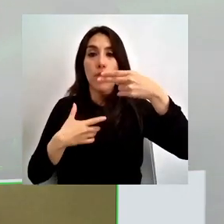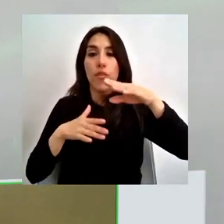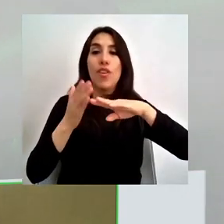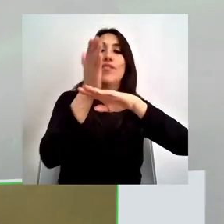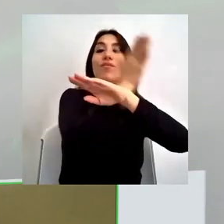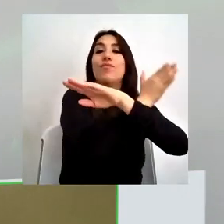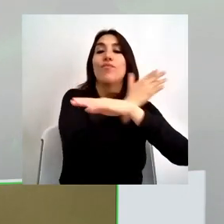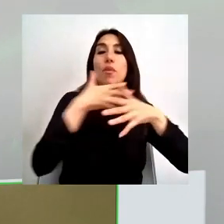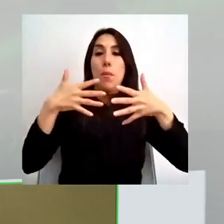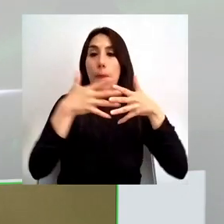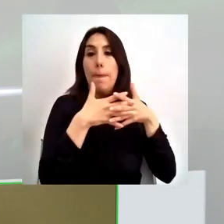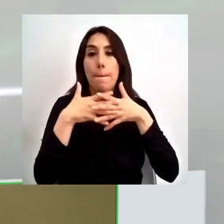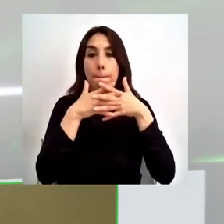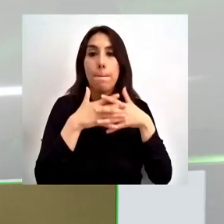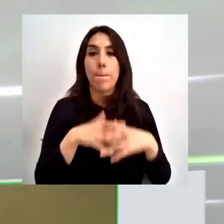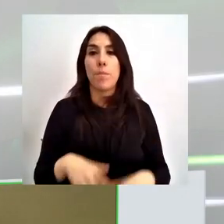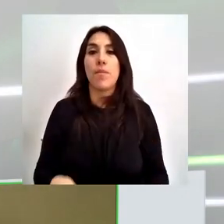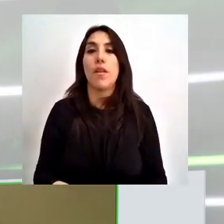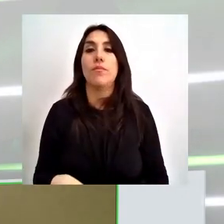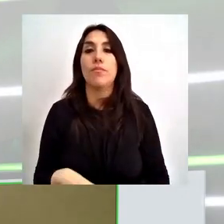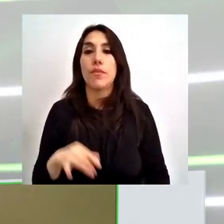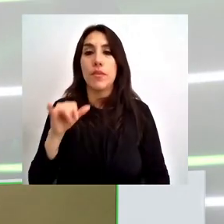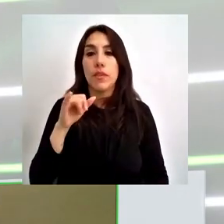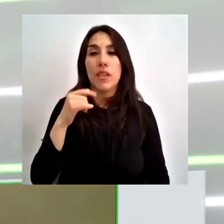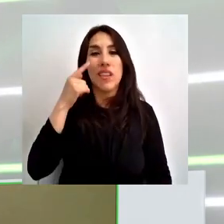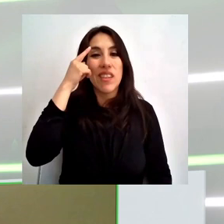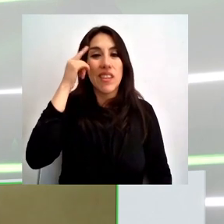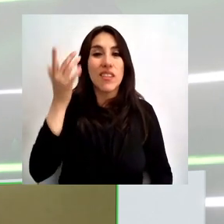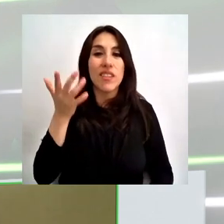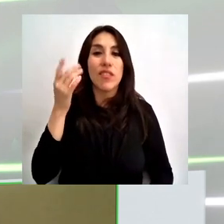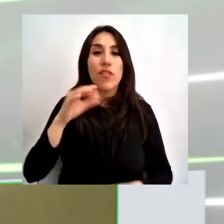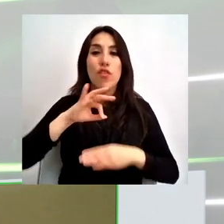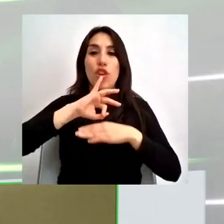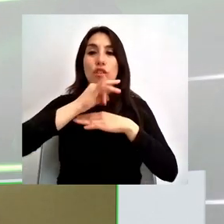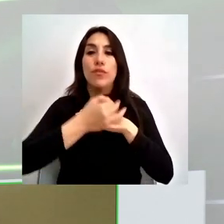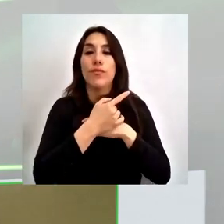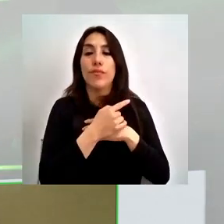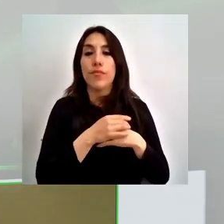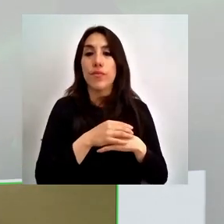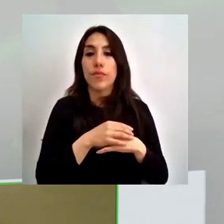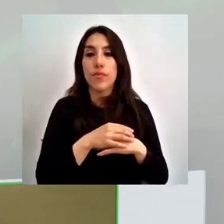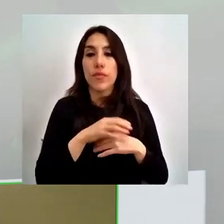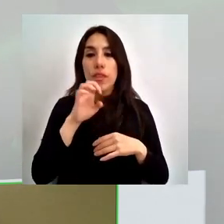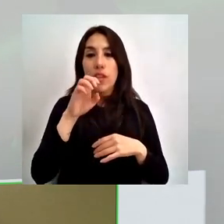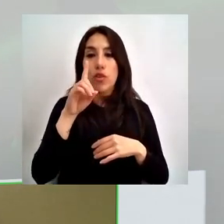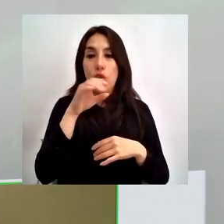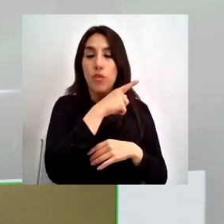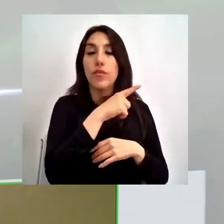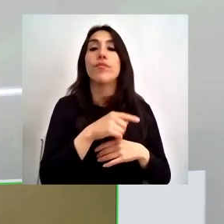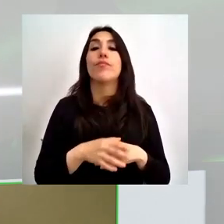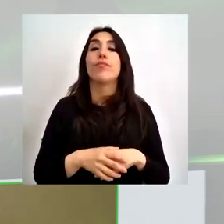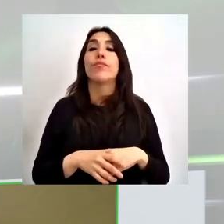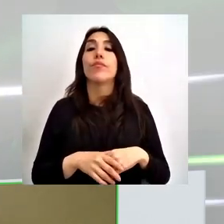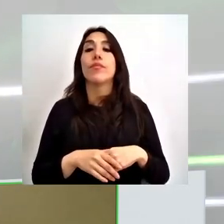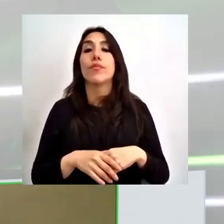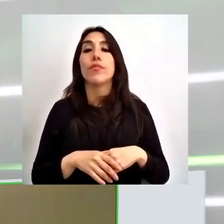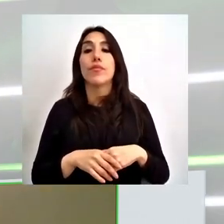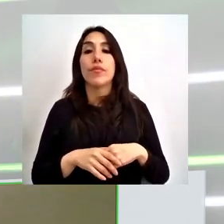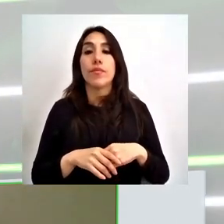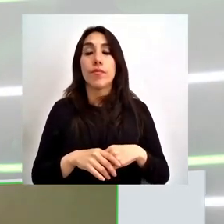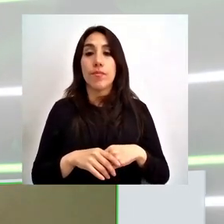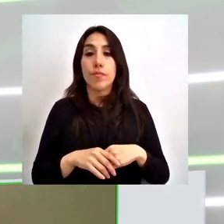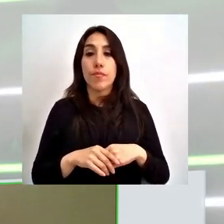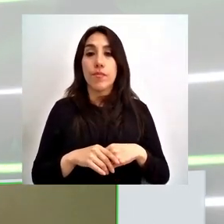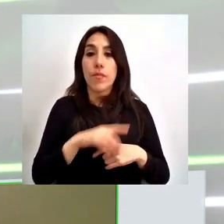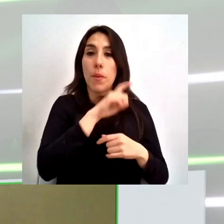other countries, that the accessibility features are not that expensive. It doesn't break